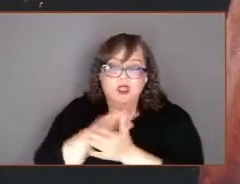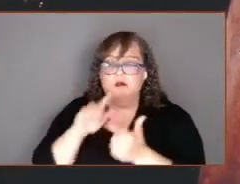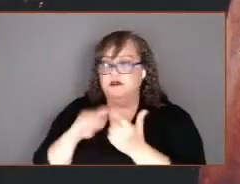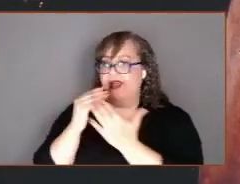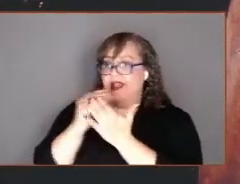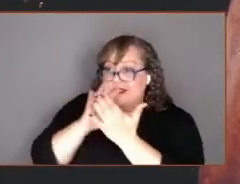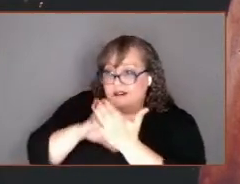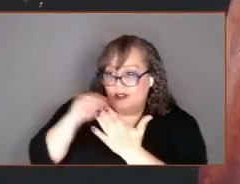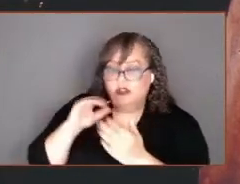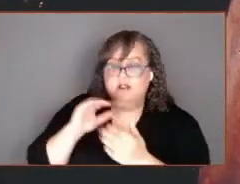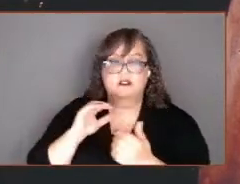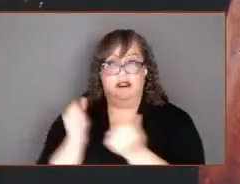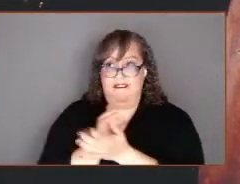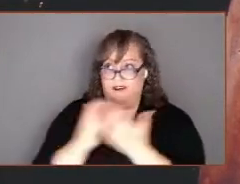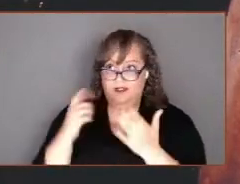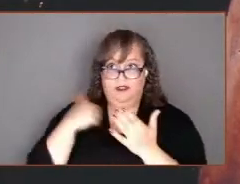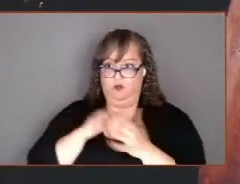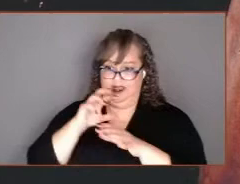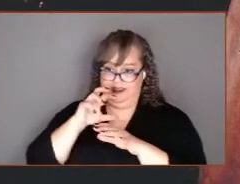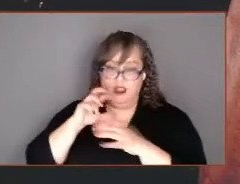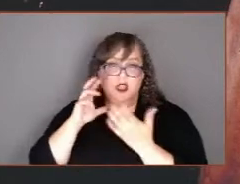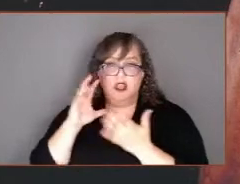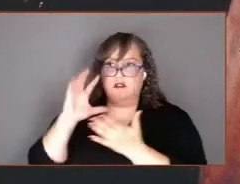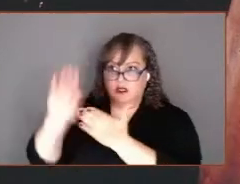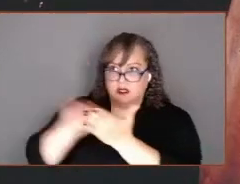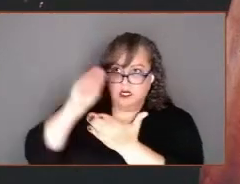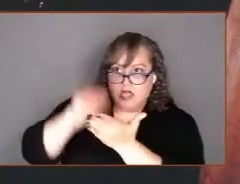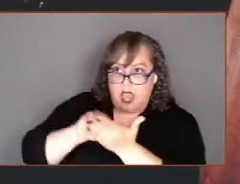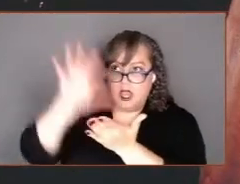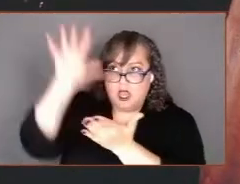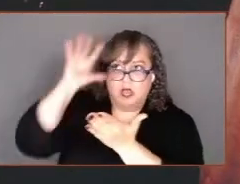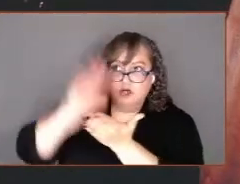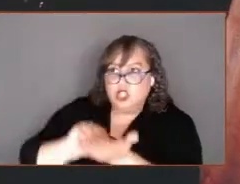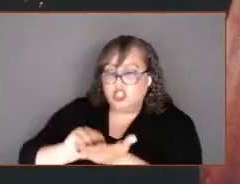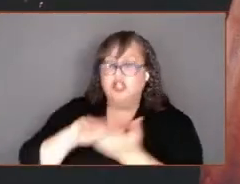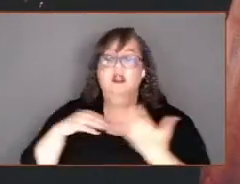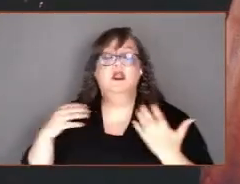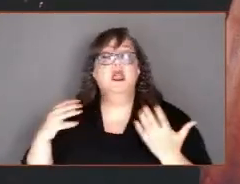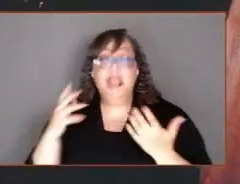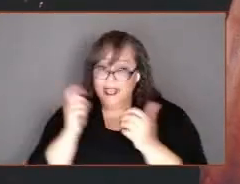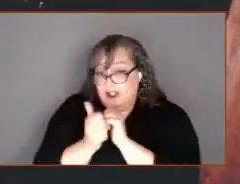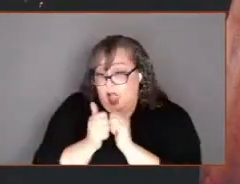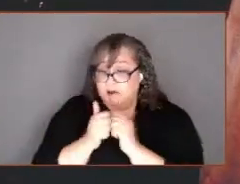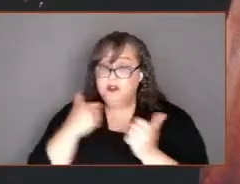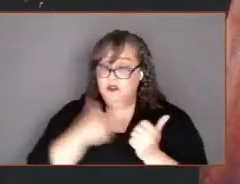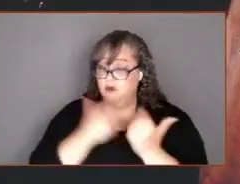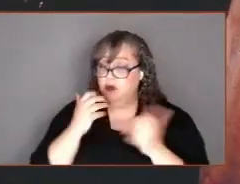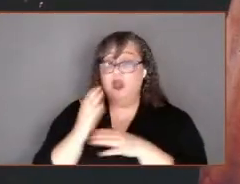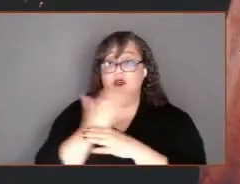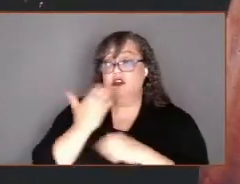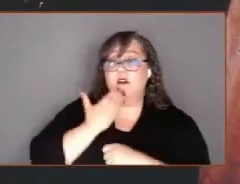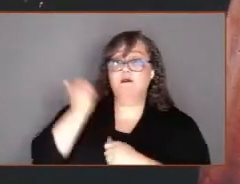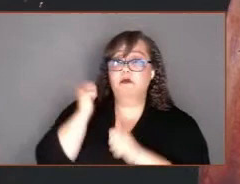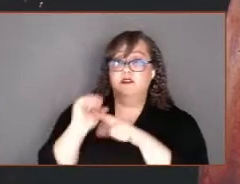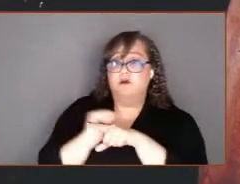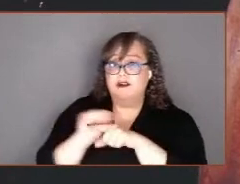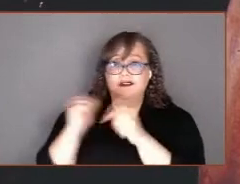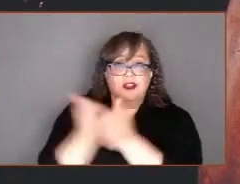because it's a competition, but we're all in this together. So we want to share all the best practices, everything that works, everything that doesn't work.